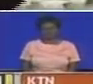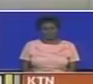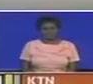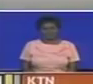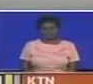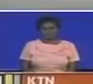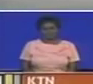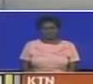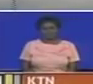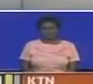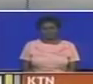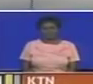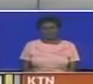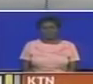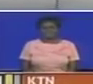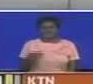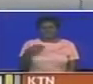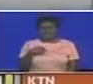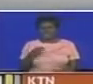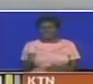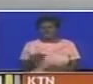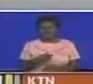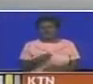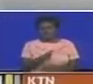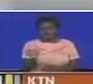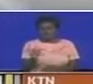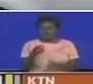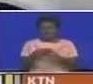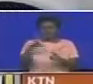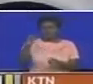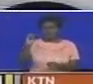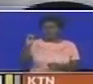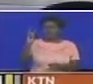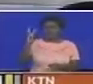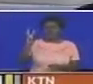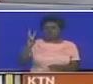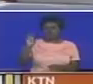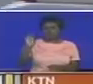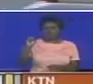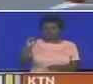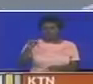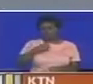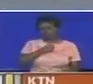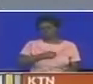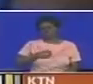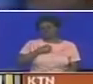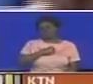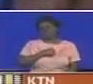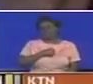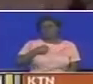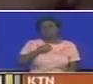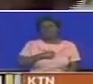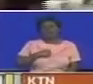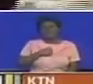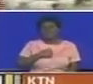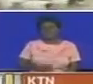Still rolling. Now, I'm at the corner of Sky Street in Moscow's capital, Russia's capital of Moscow. Sorry. I'll cut